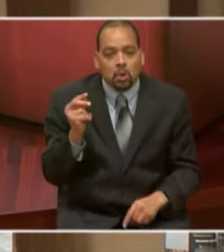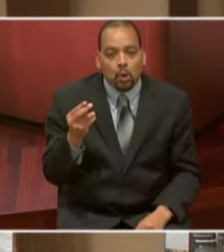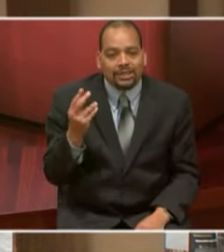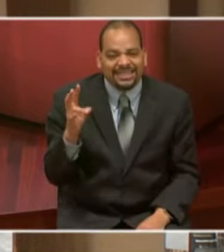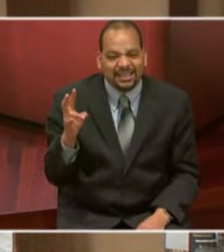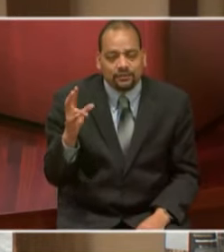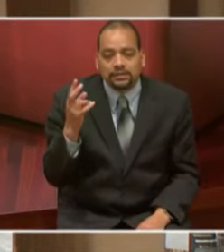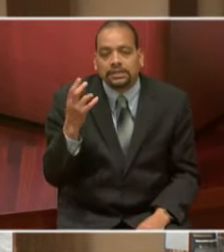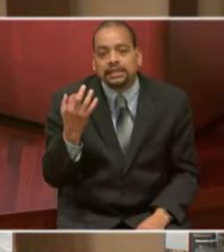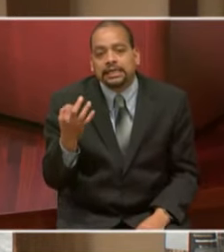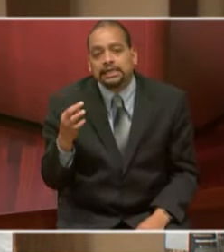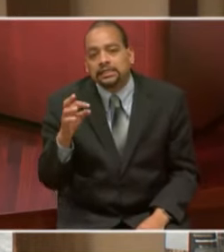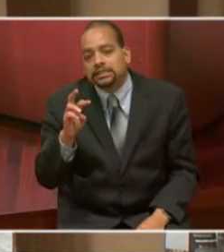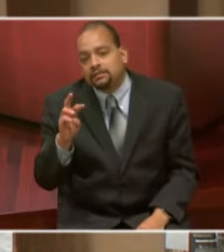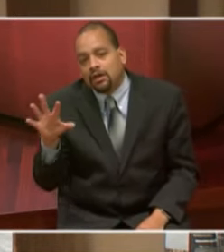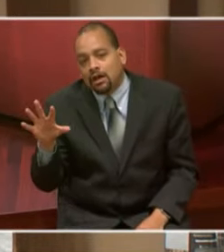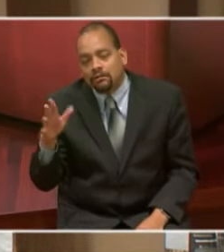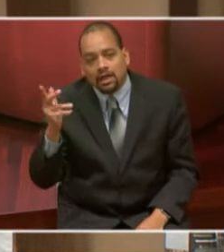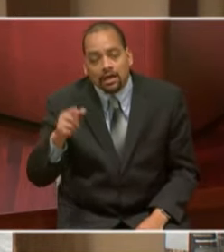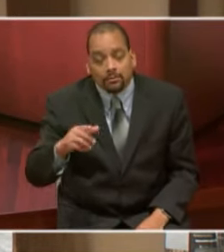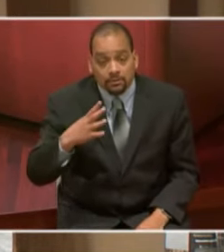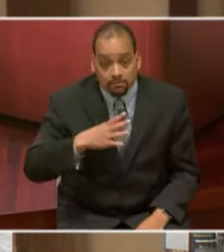someone.